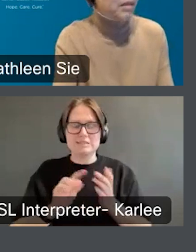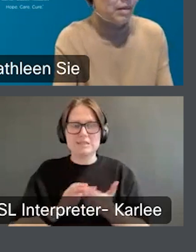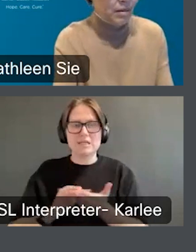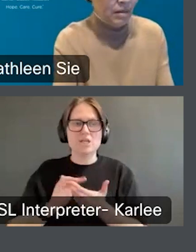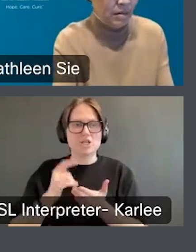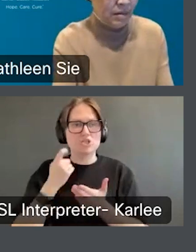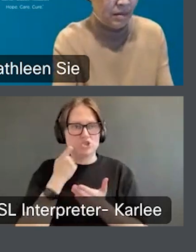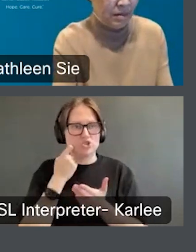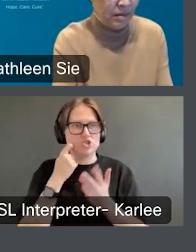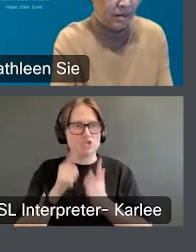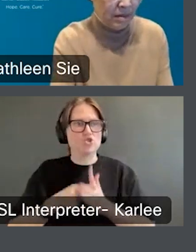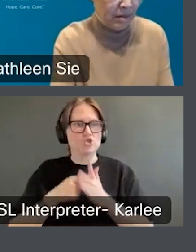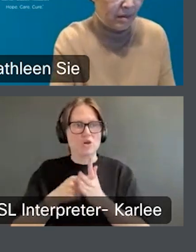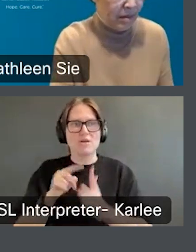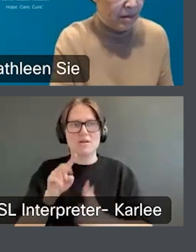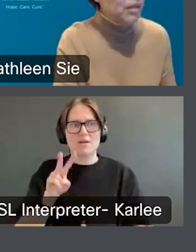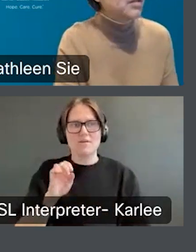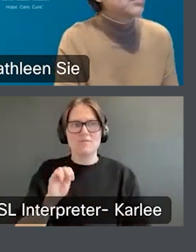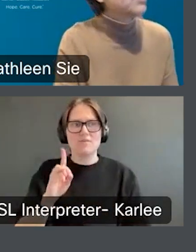to do